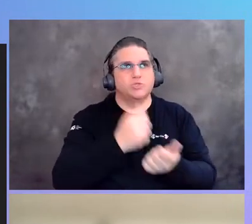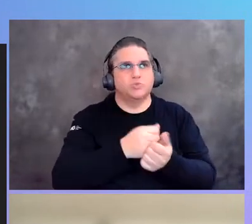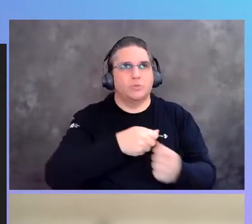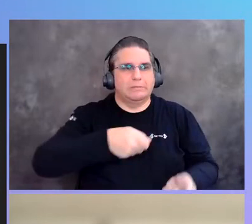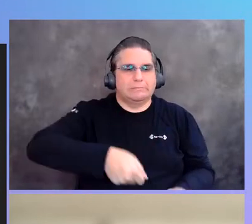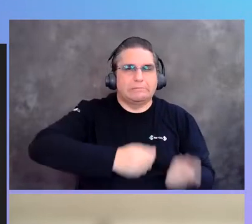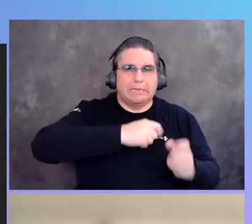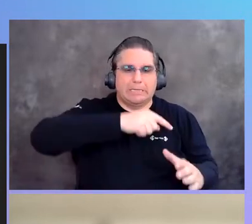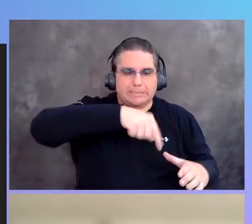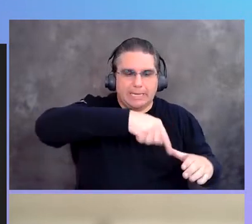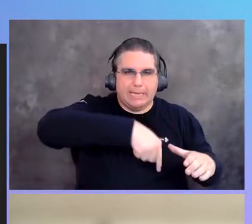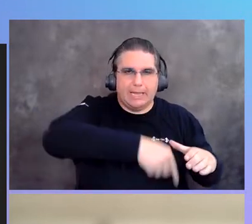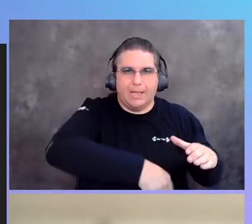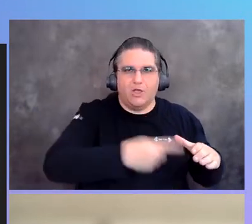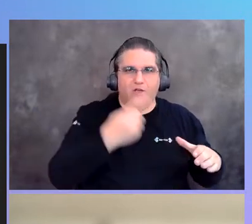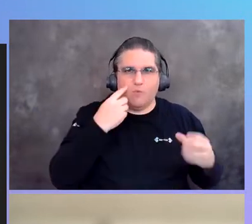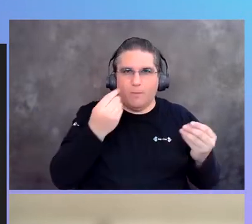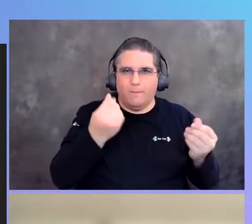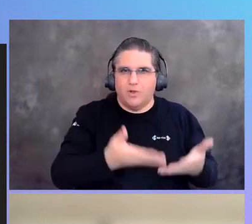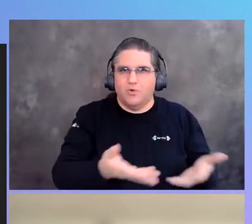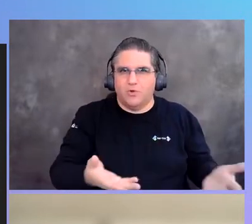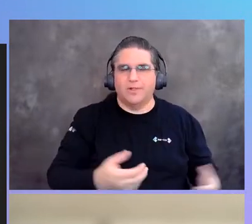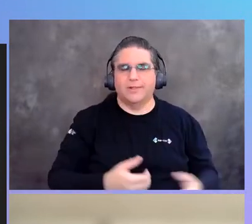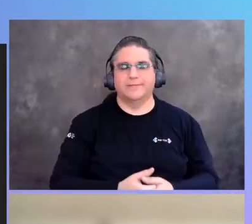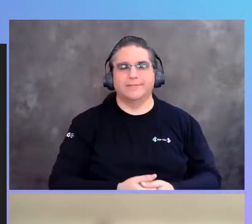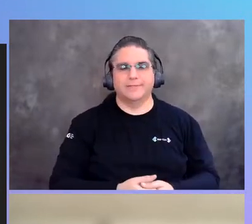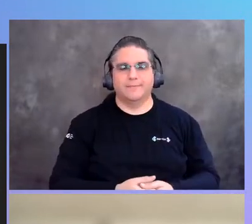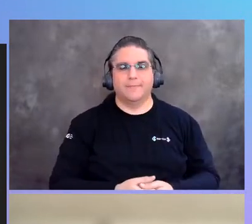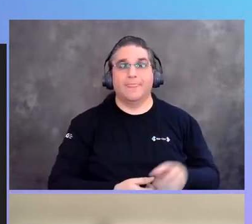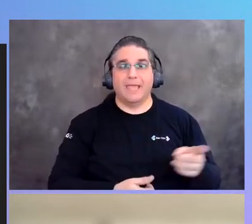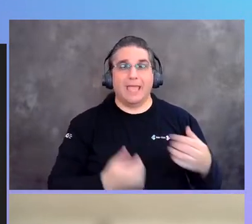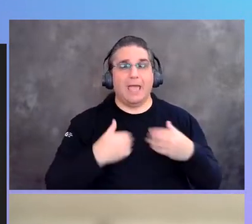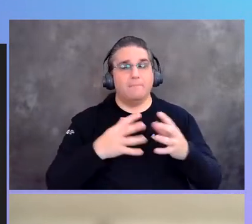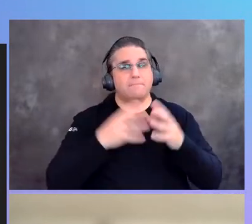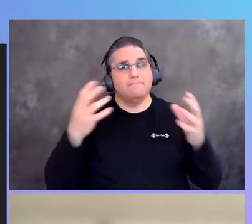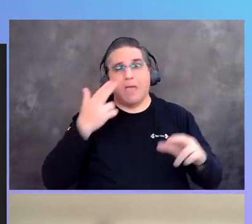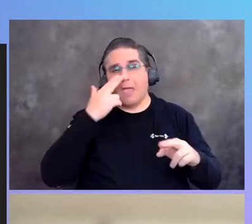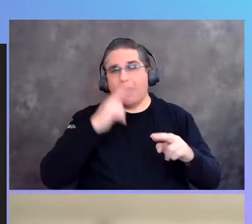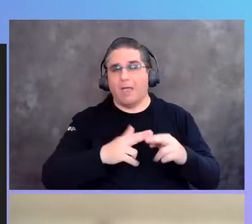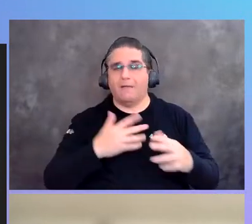that. He had many adventures. Excuse me, I'm just going to have a drink of water.